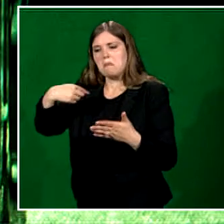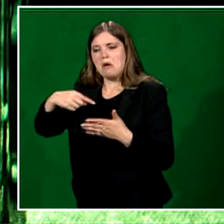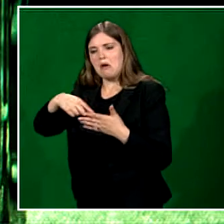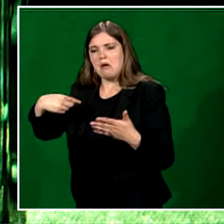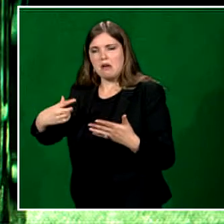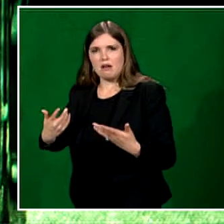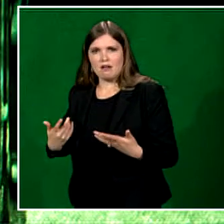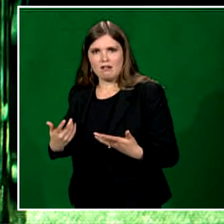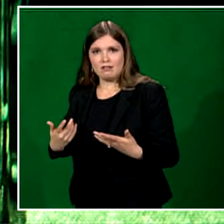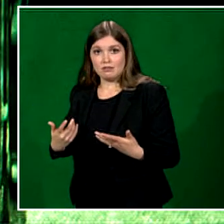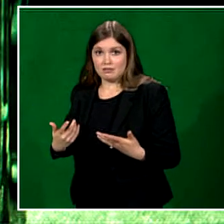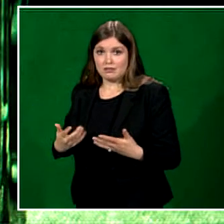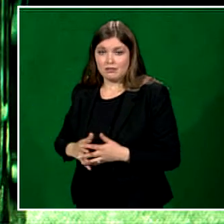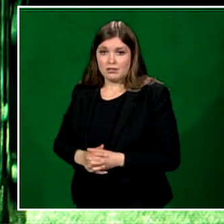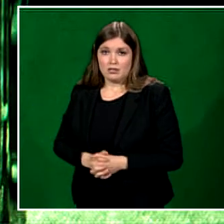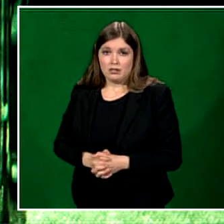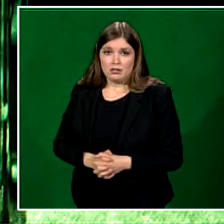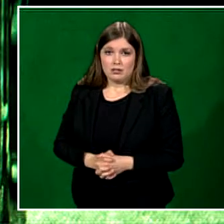waste?